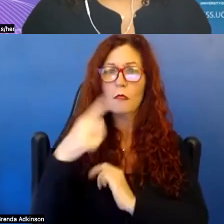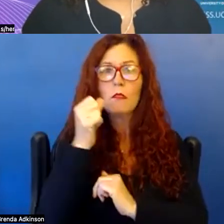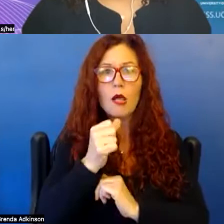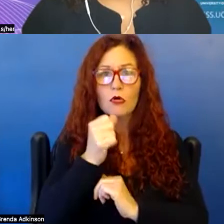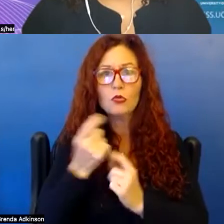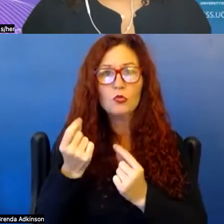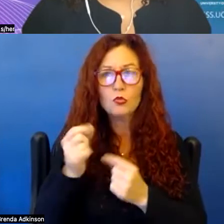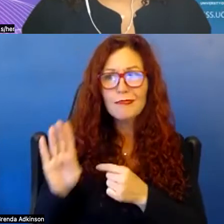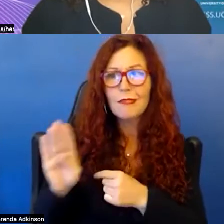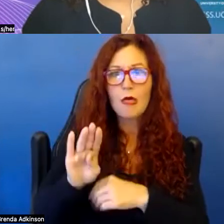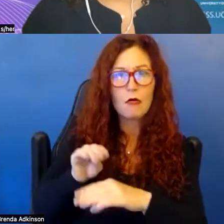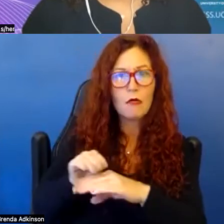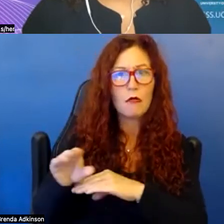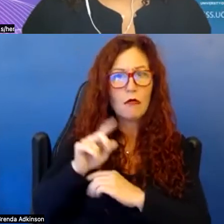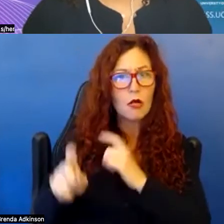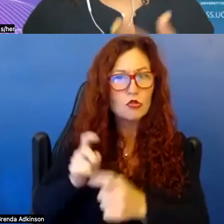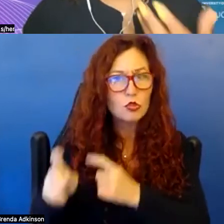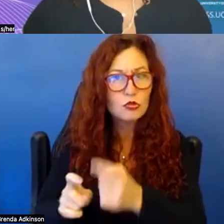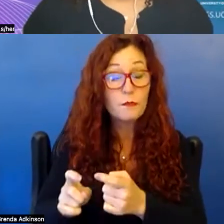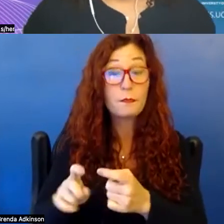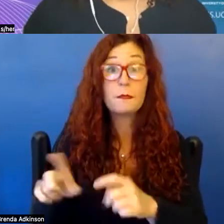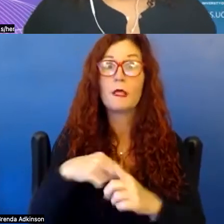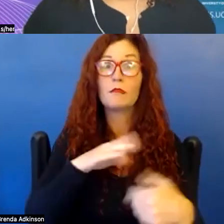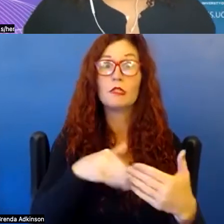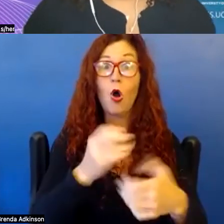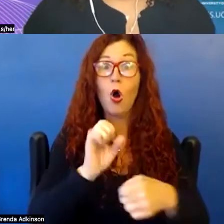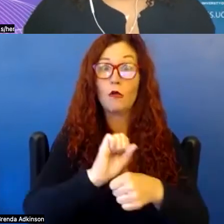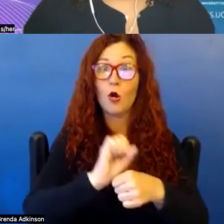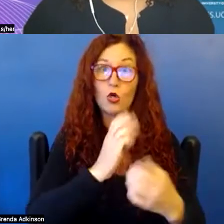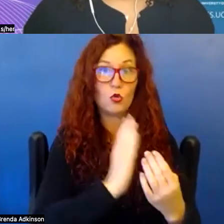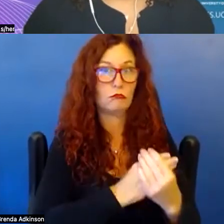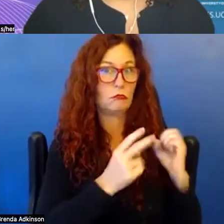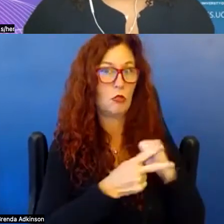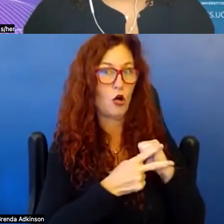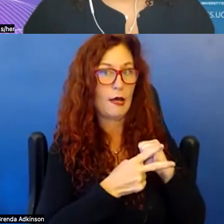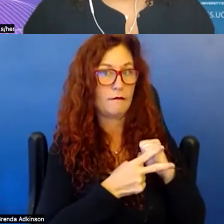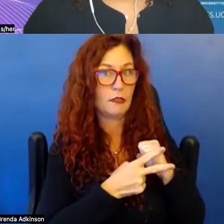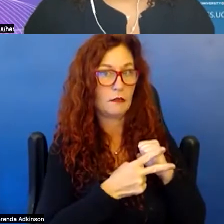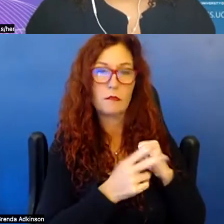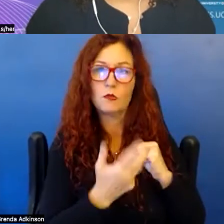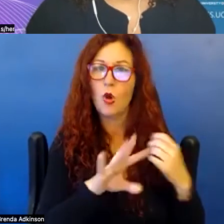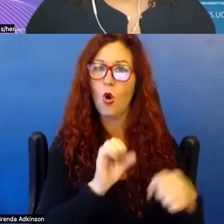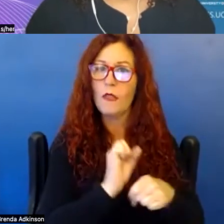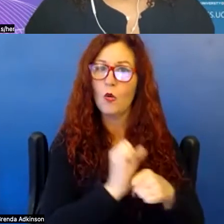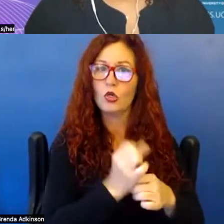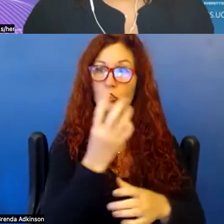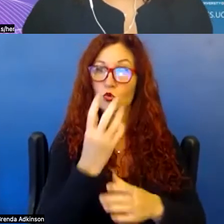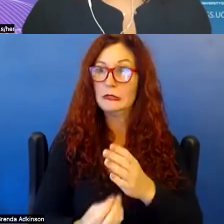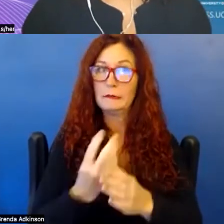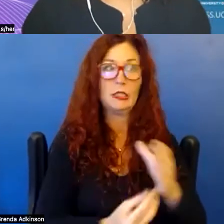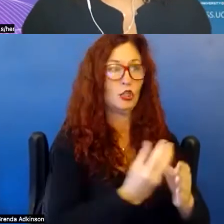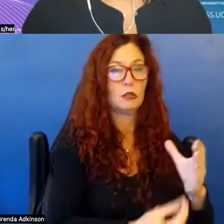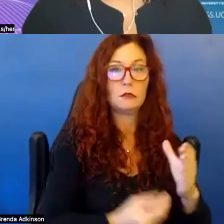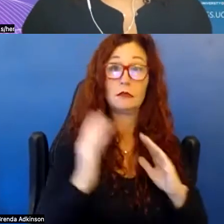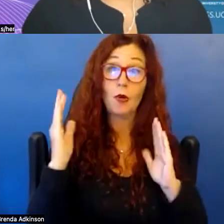that, you know, the last 20 years doesn't just disappear. And, you know, so that it's held not only at the organization, but